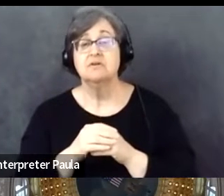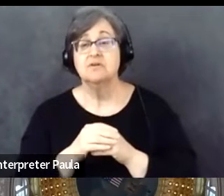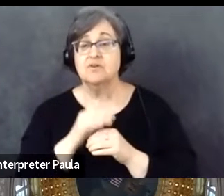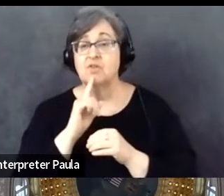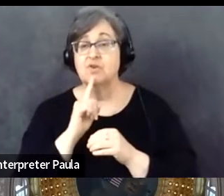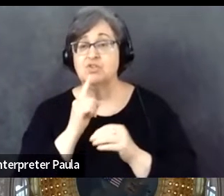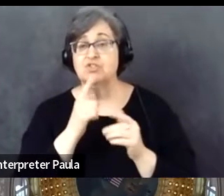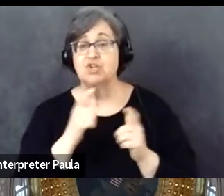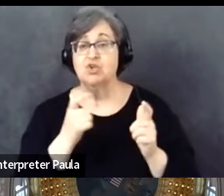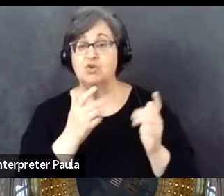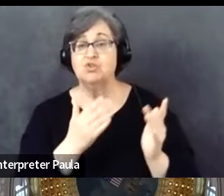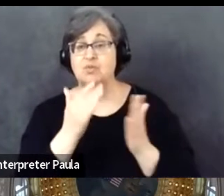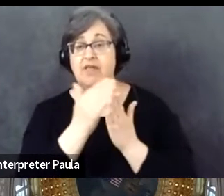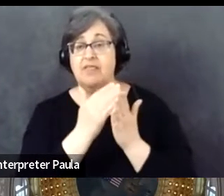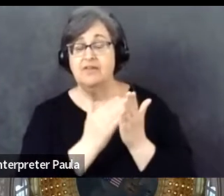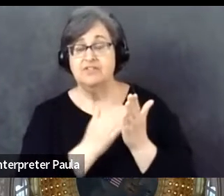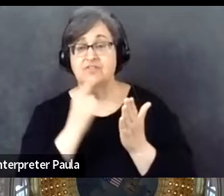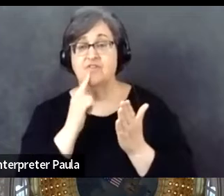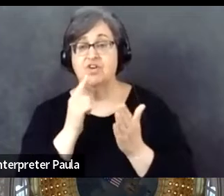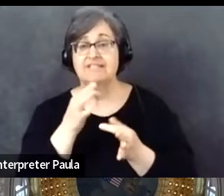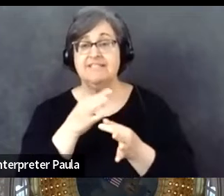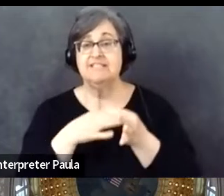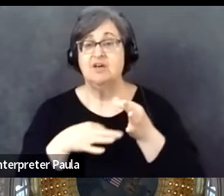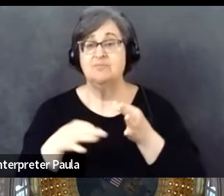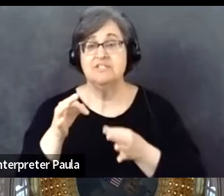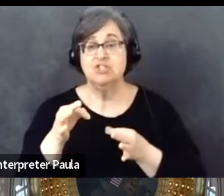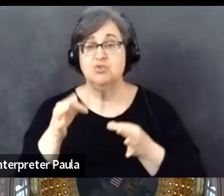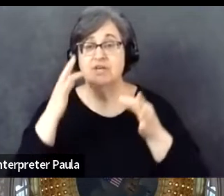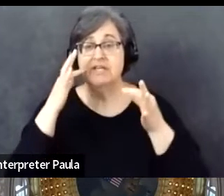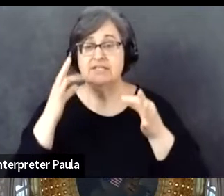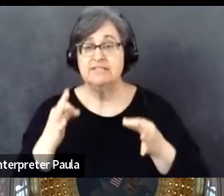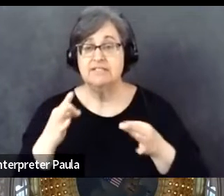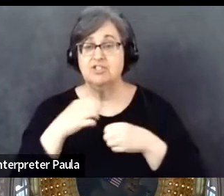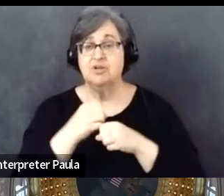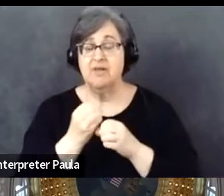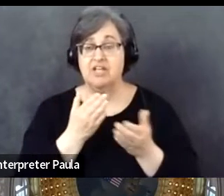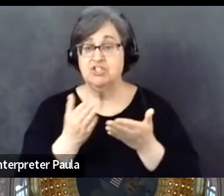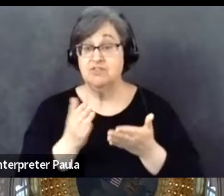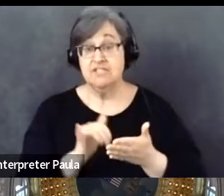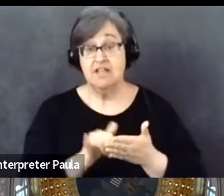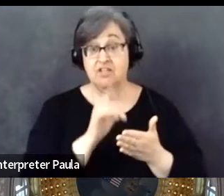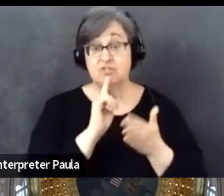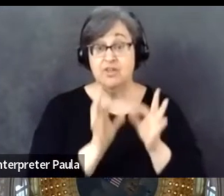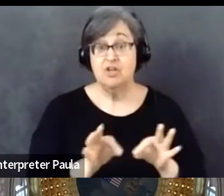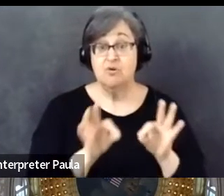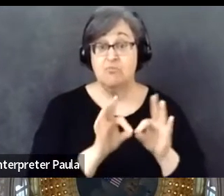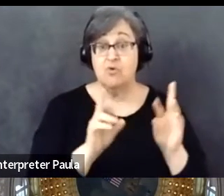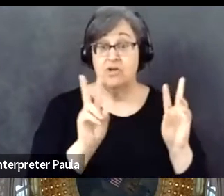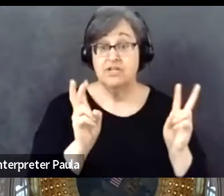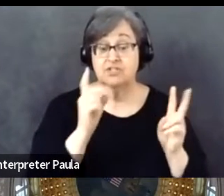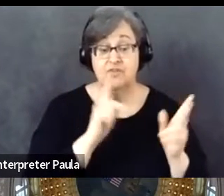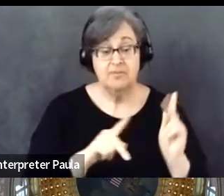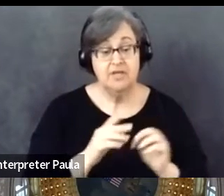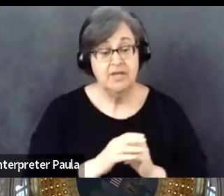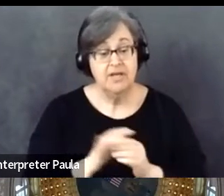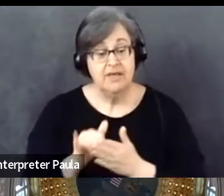wait list for substitute decision-making services. And I know that's a really important issue for people. And